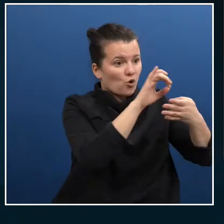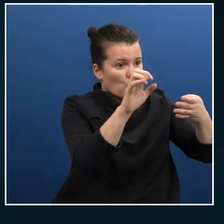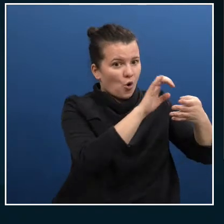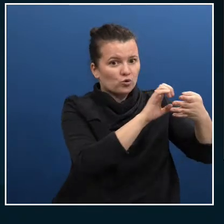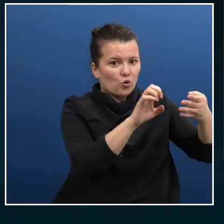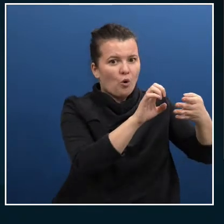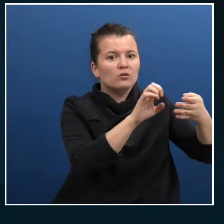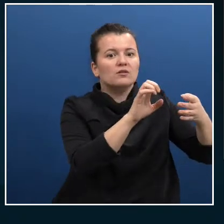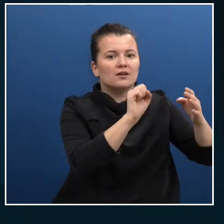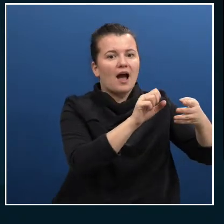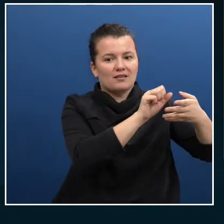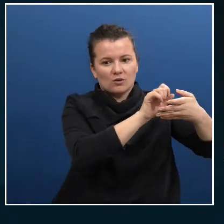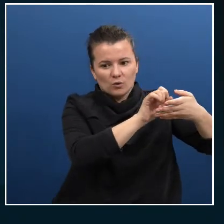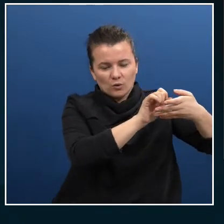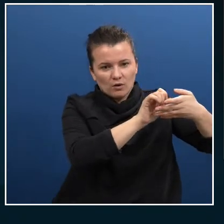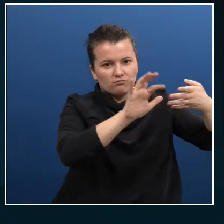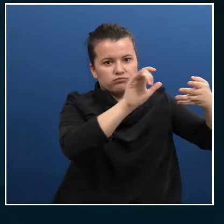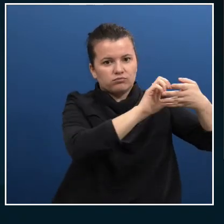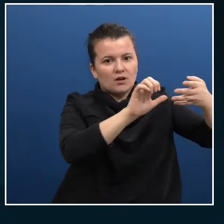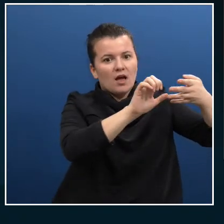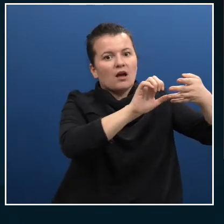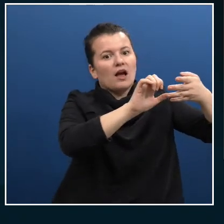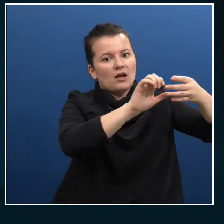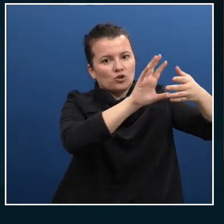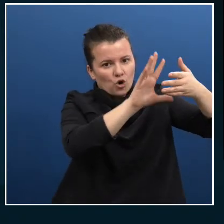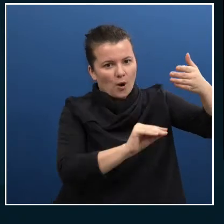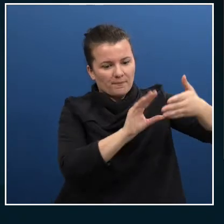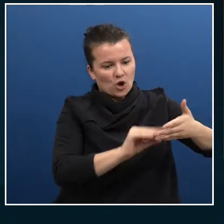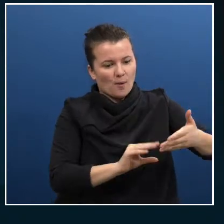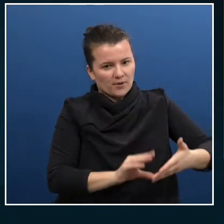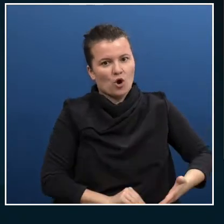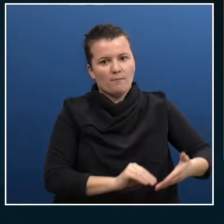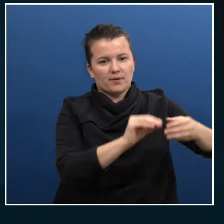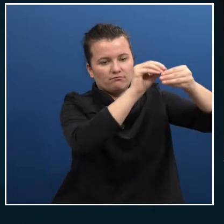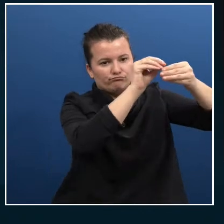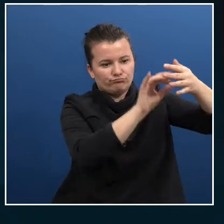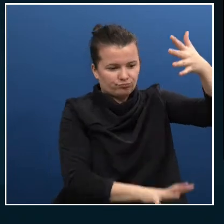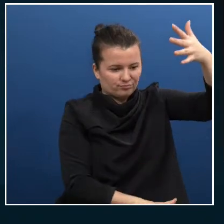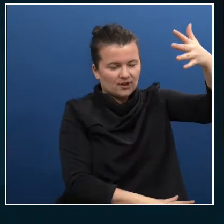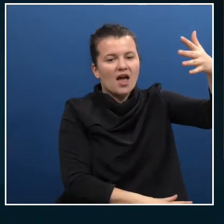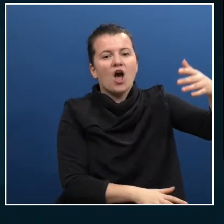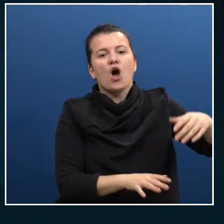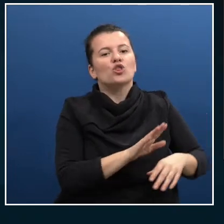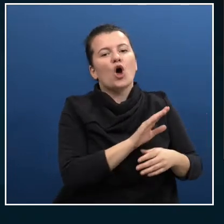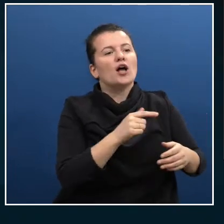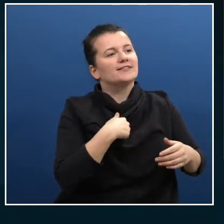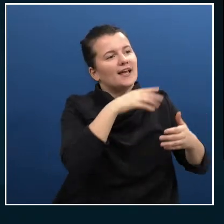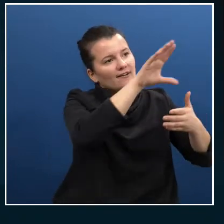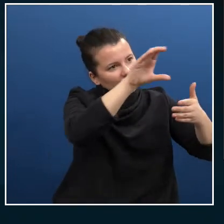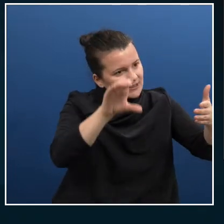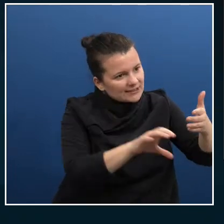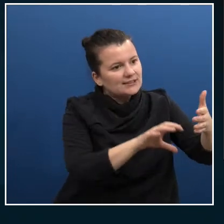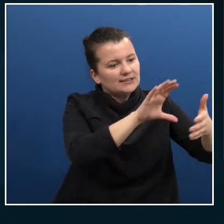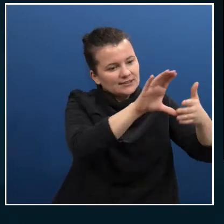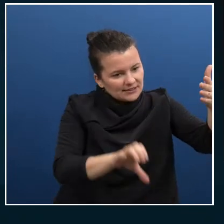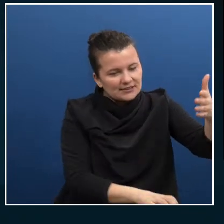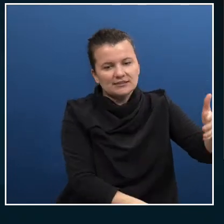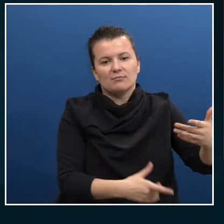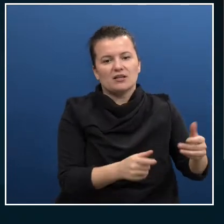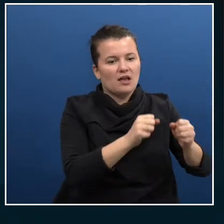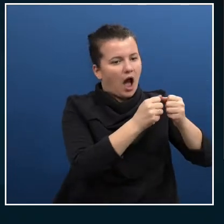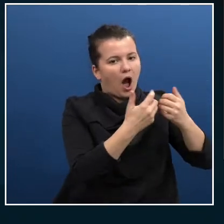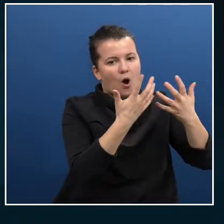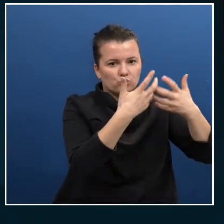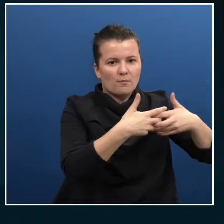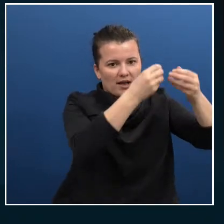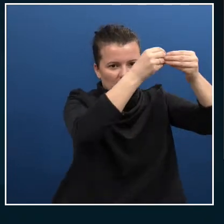inside a loop without having declared multiple times. So that is definitely coming in the 0.3 version, which we are expecting